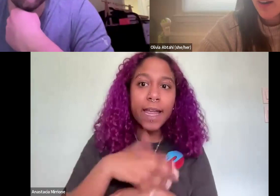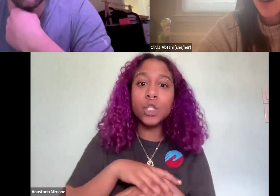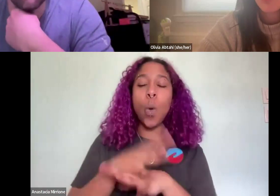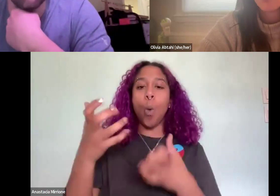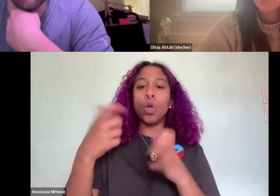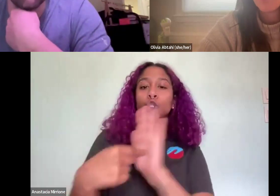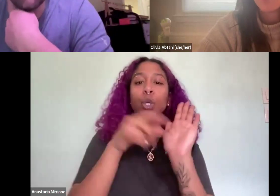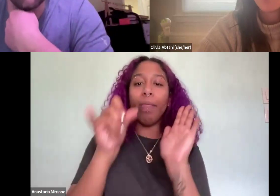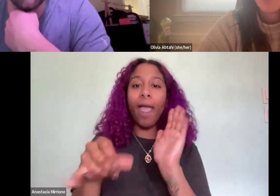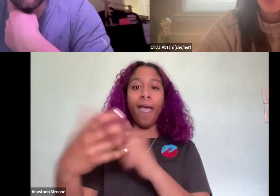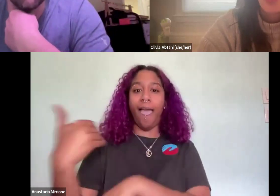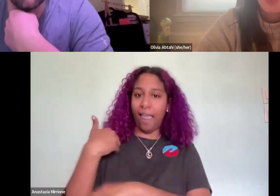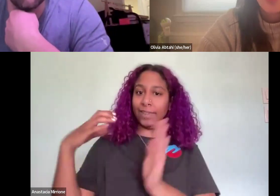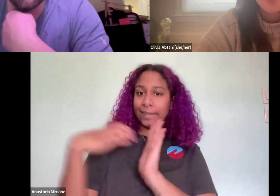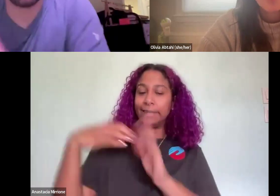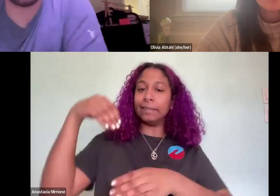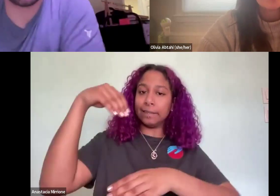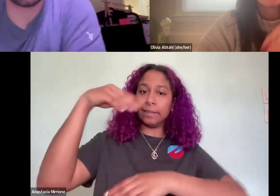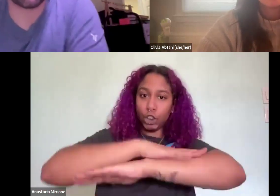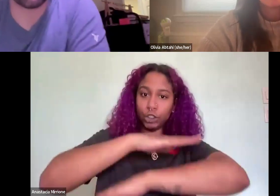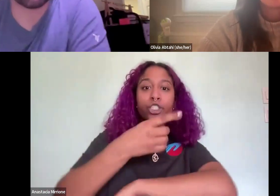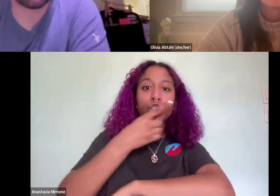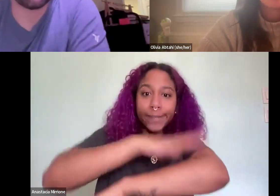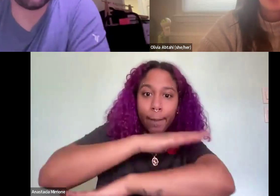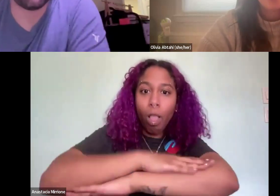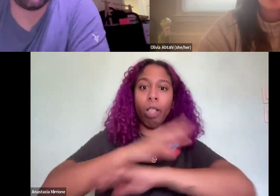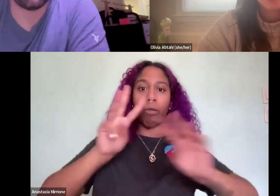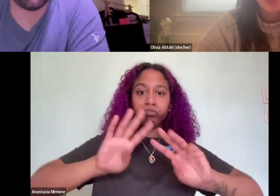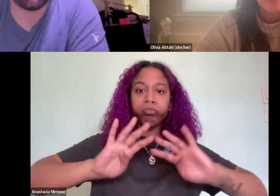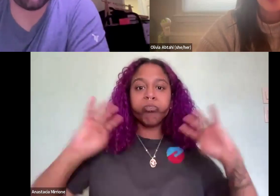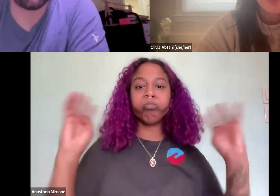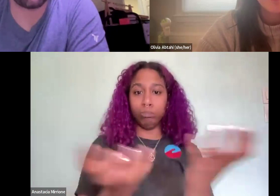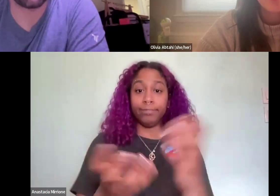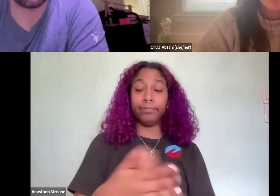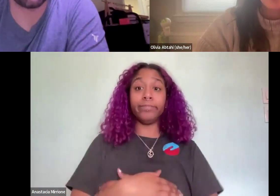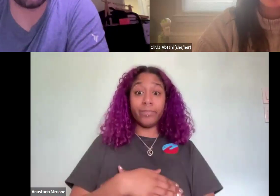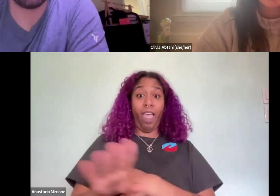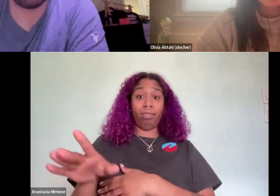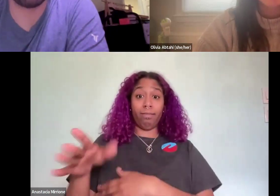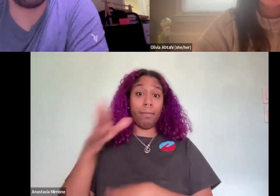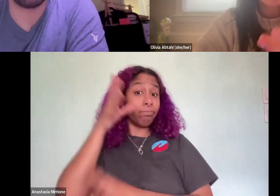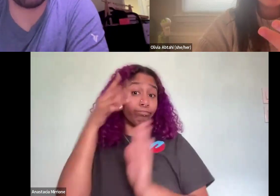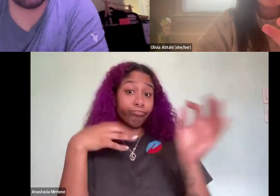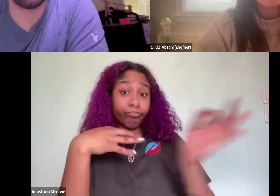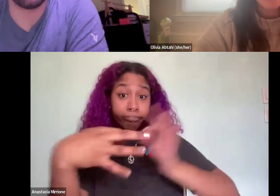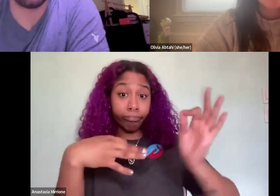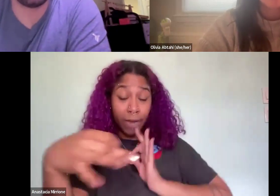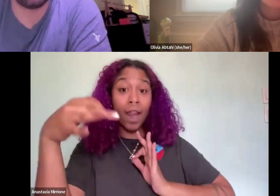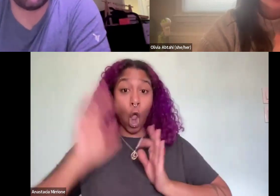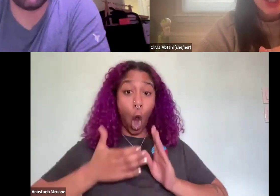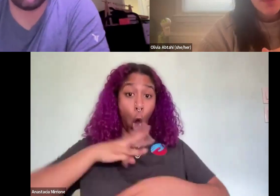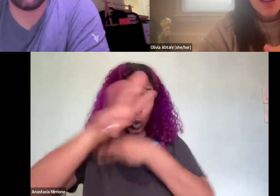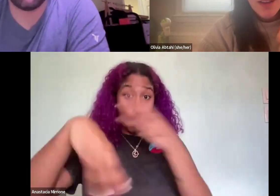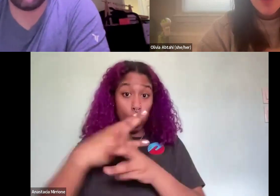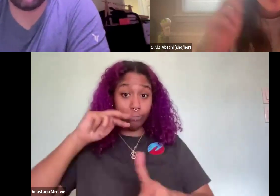table where the parents are explaining, hey, this is how the world works for us. This is how the world works for you. Pass